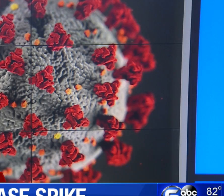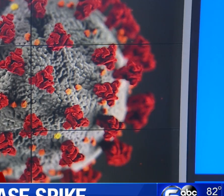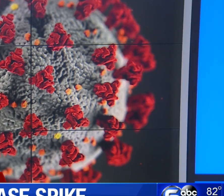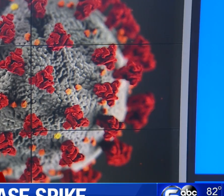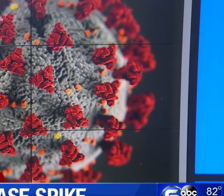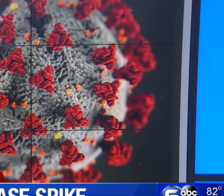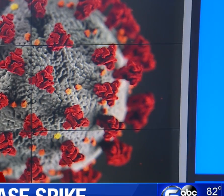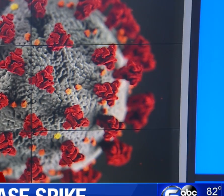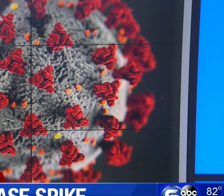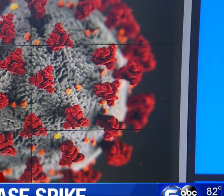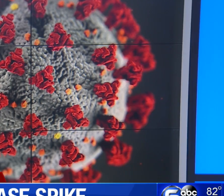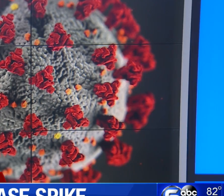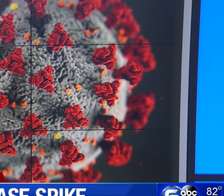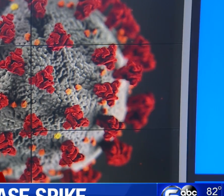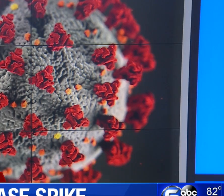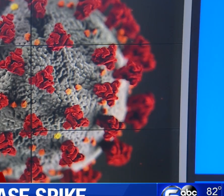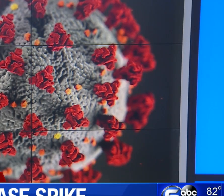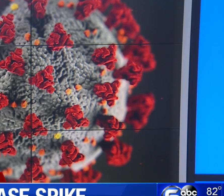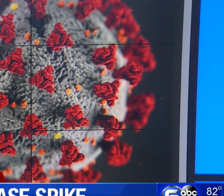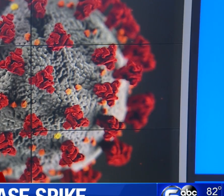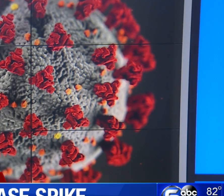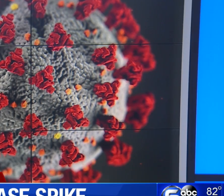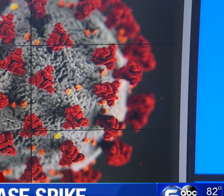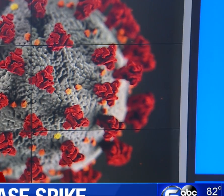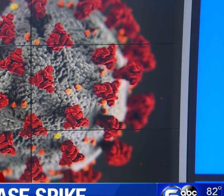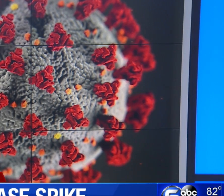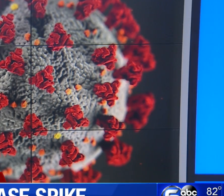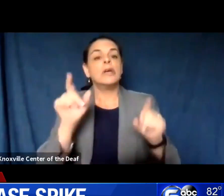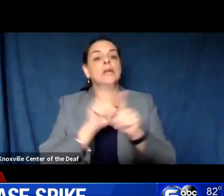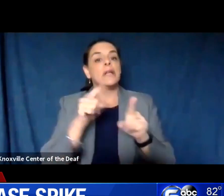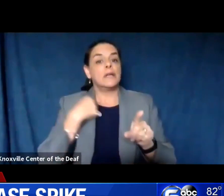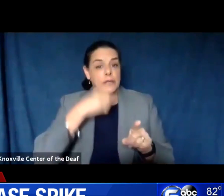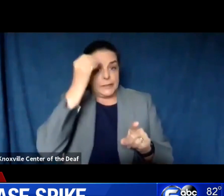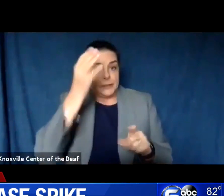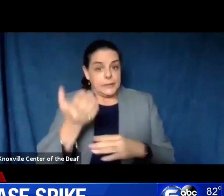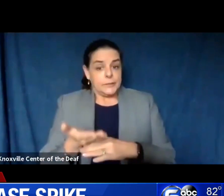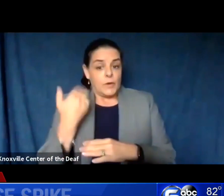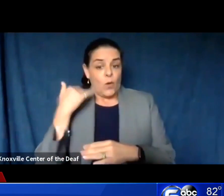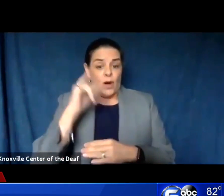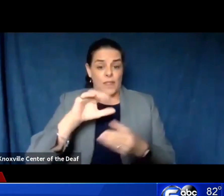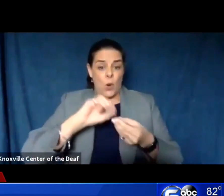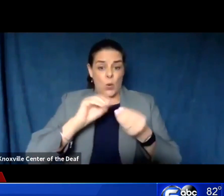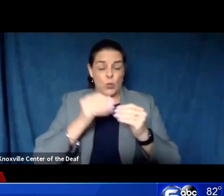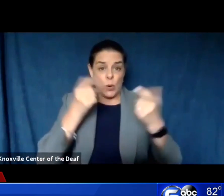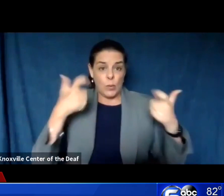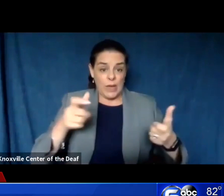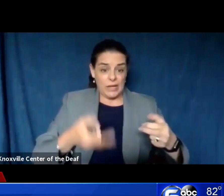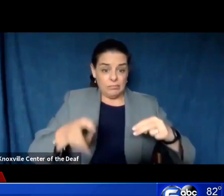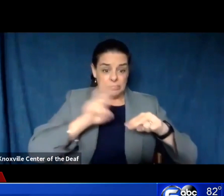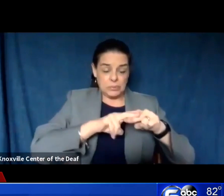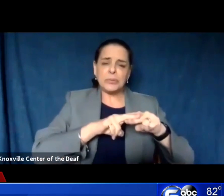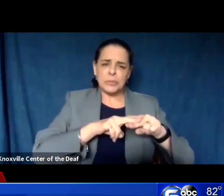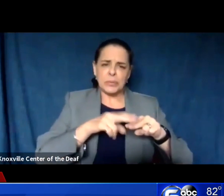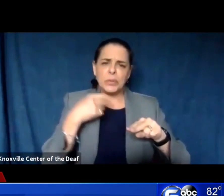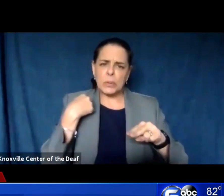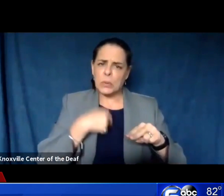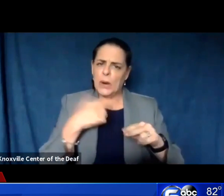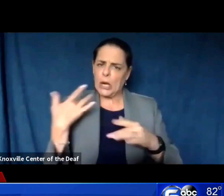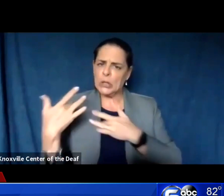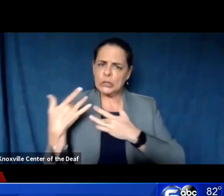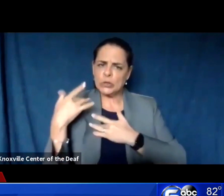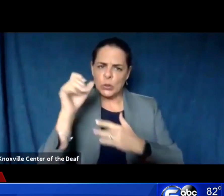change in the cases being reported compared to what they saw prior. These large increases are concerning. So we want to